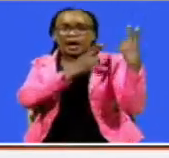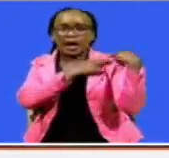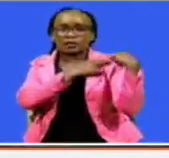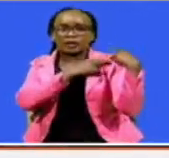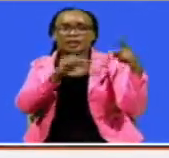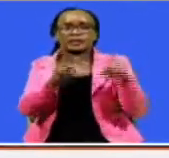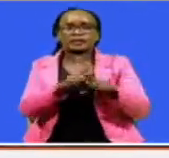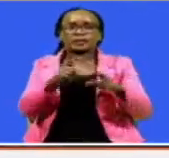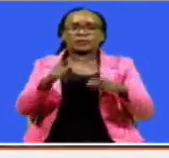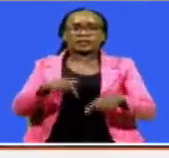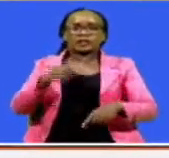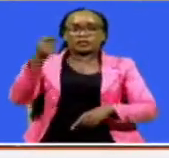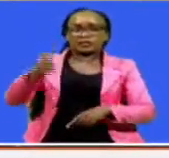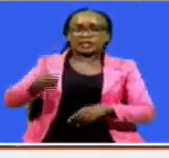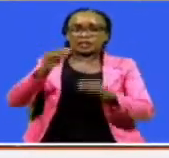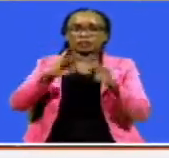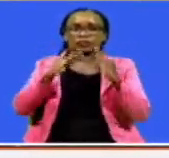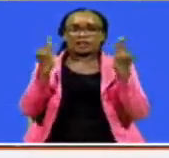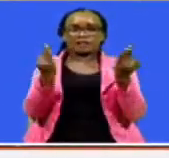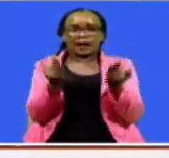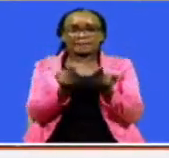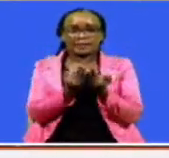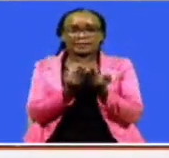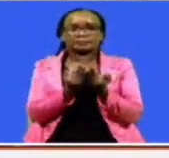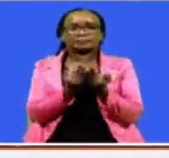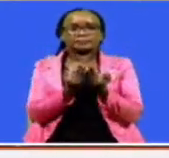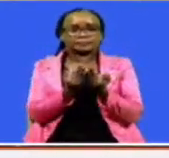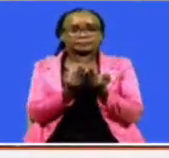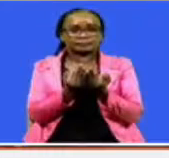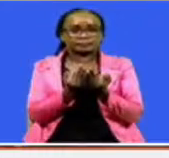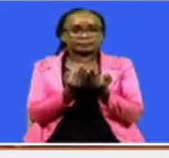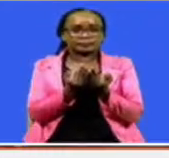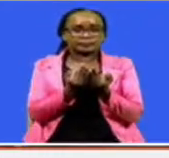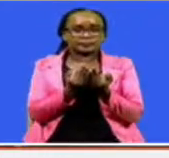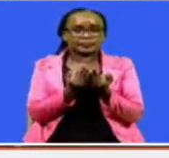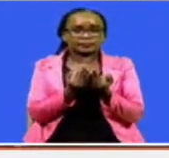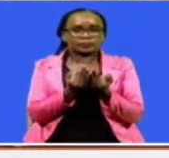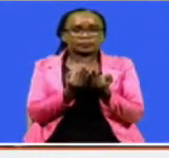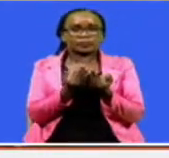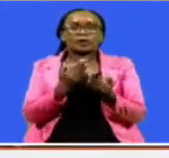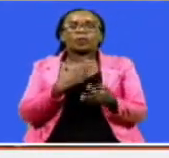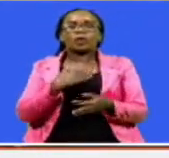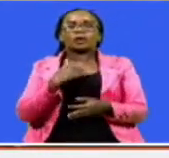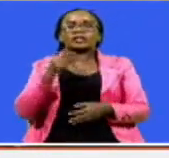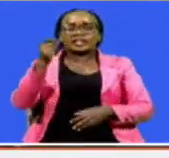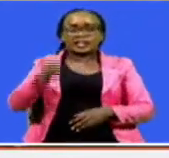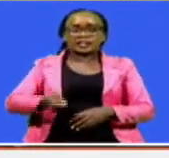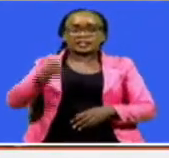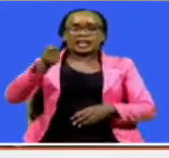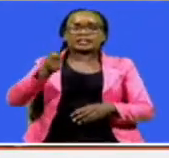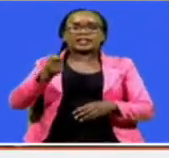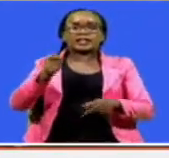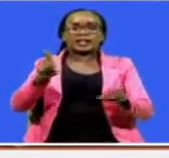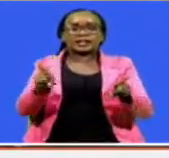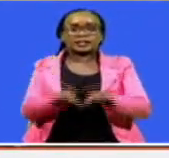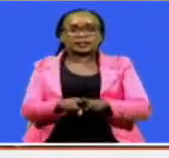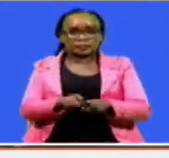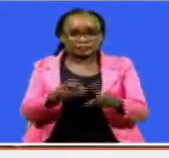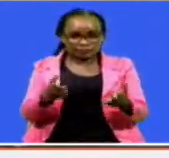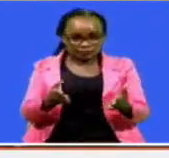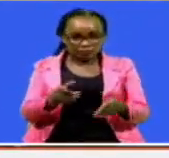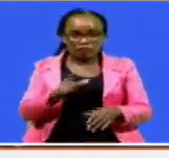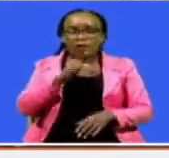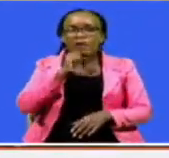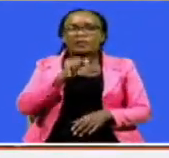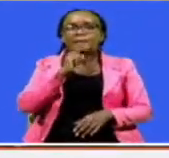serve justice to the family. Mimi nasema, I want justice to be delivered kwa kijana